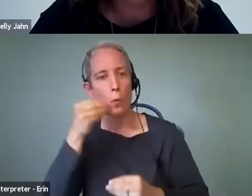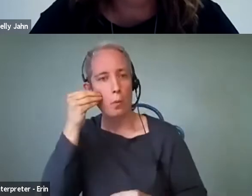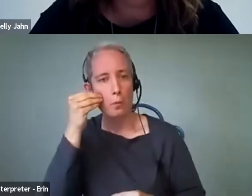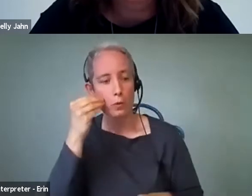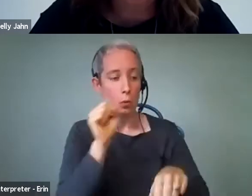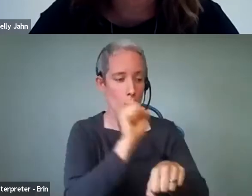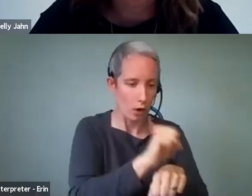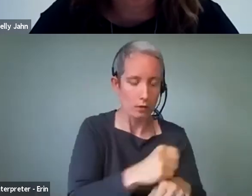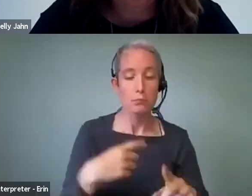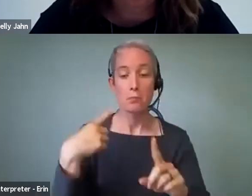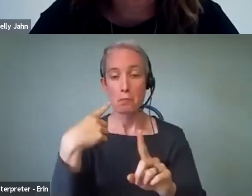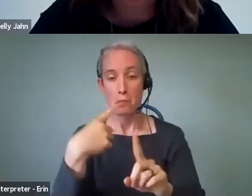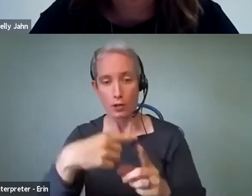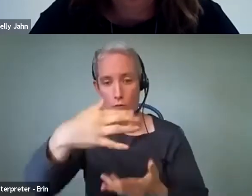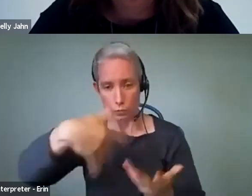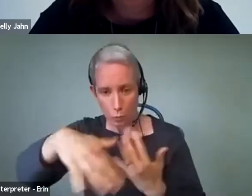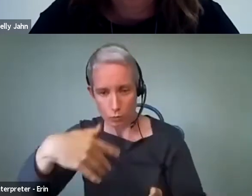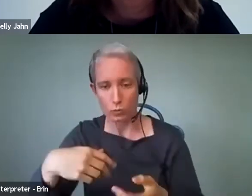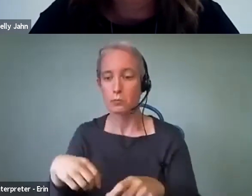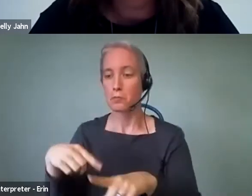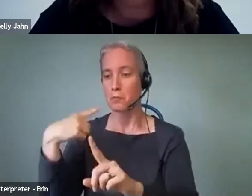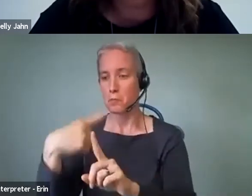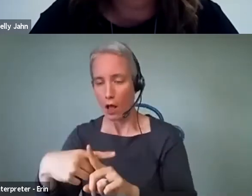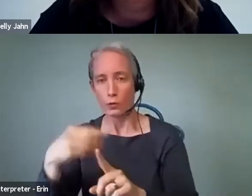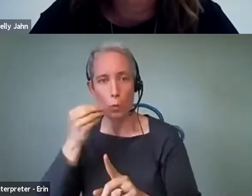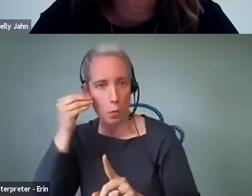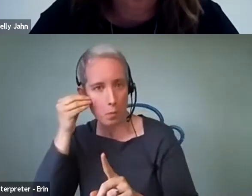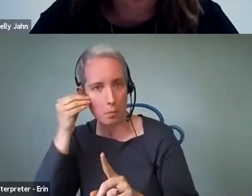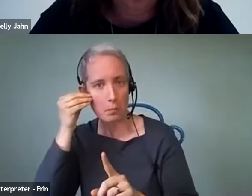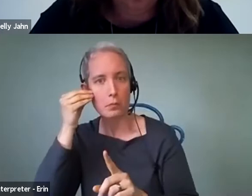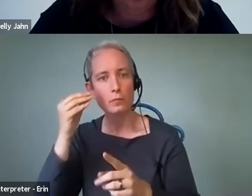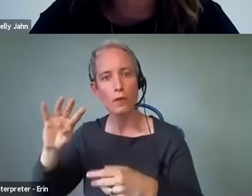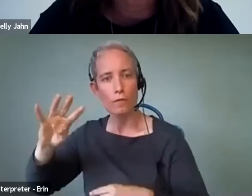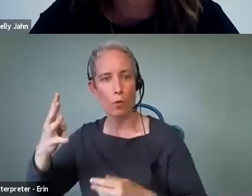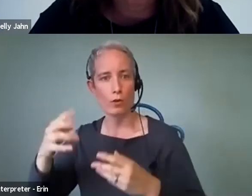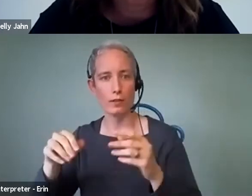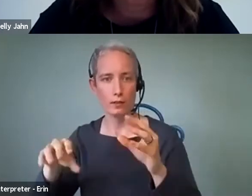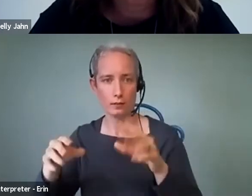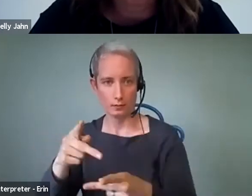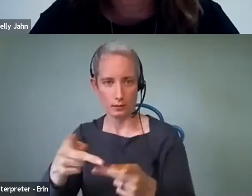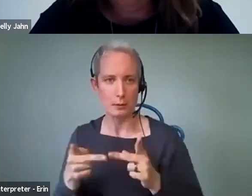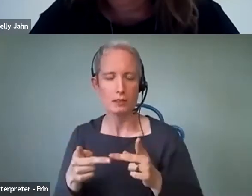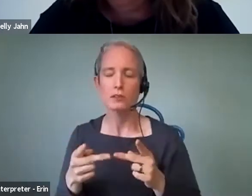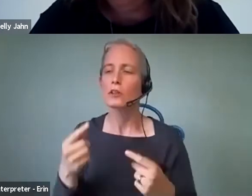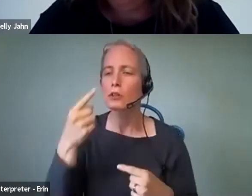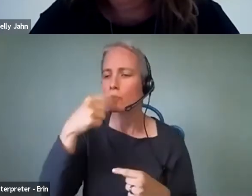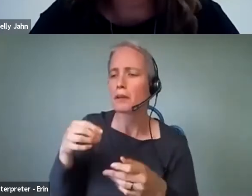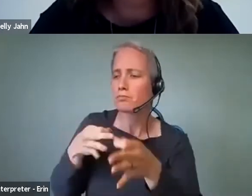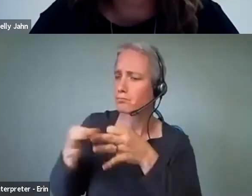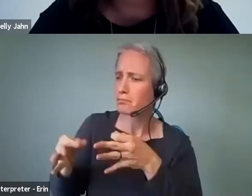workspace, and now the social spaces. So if you can share some insight about the fourth